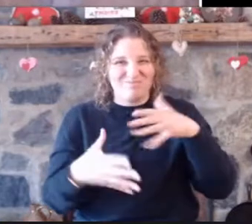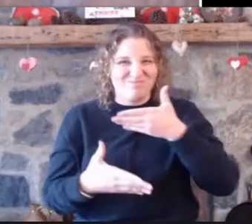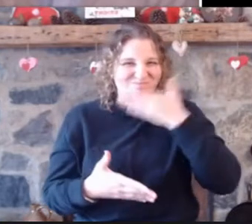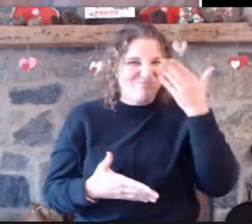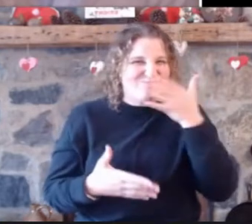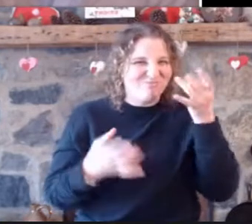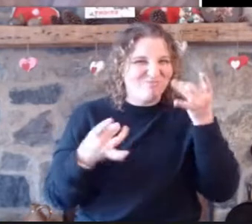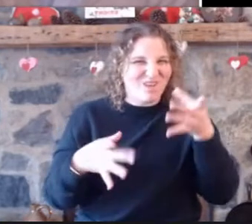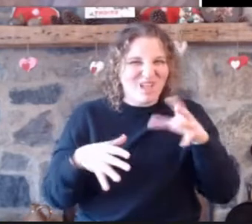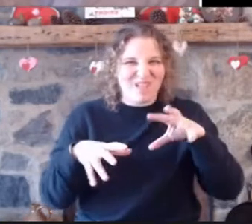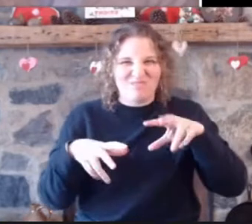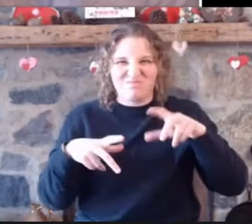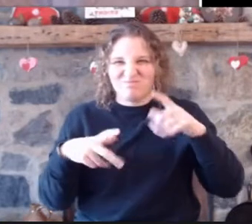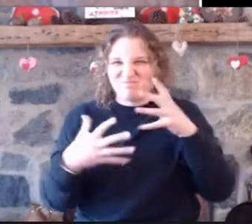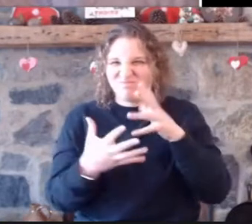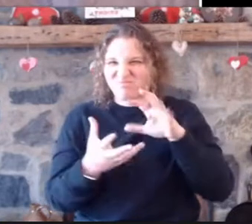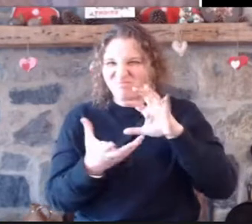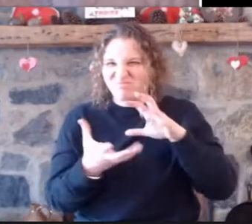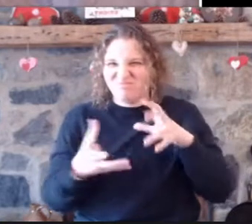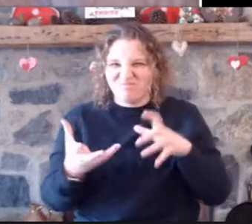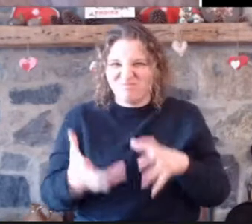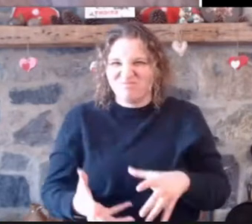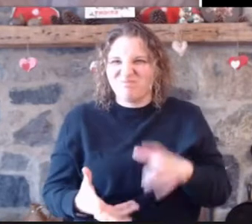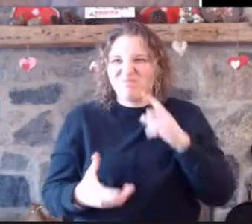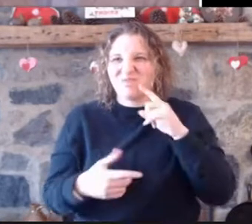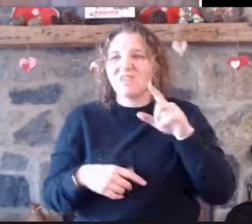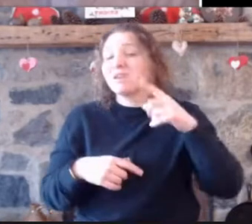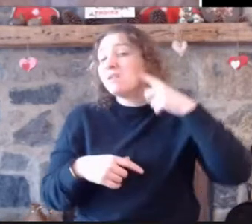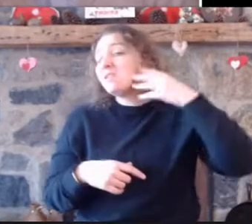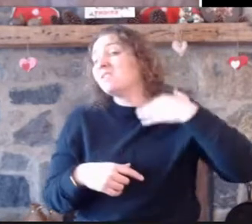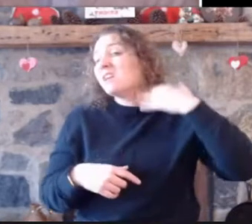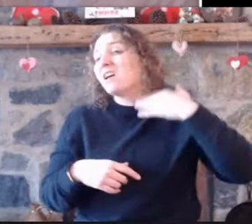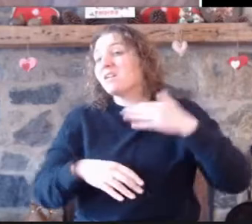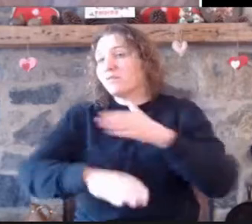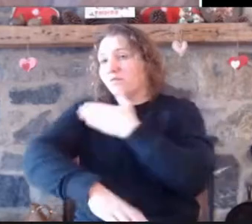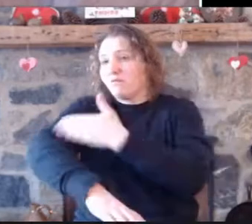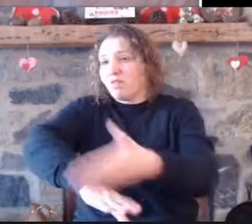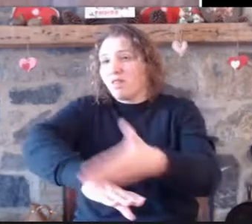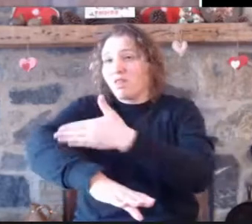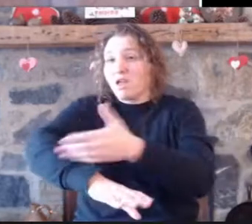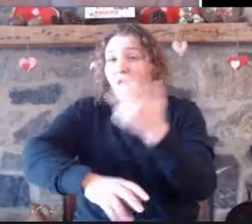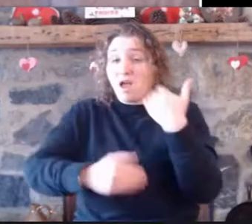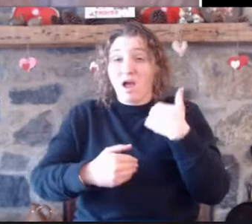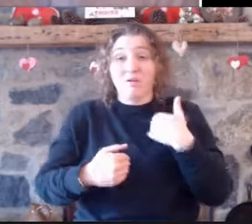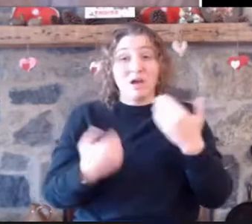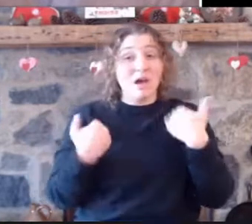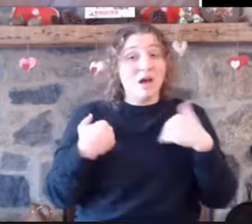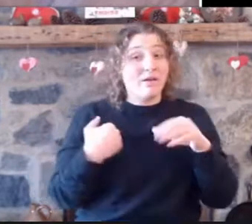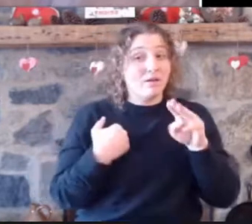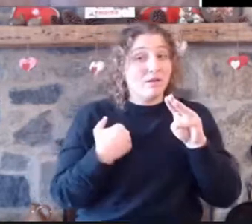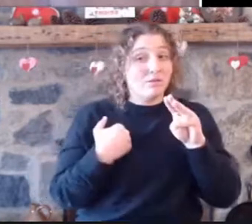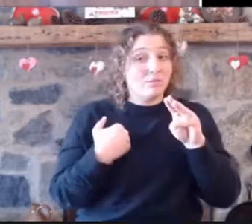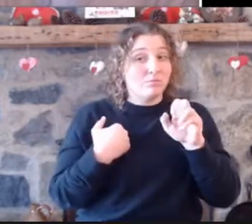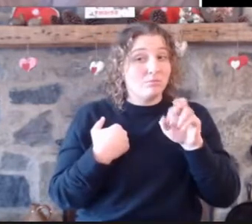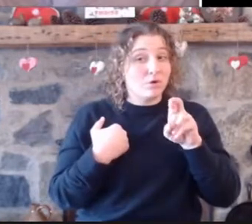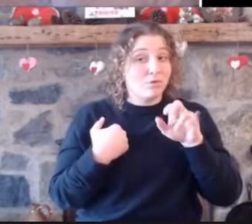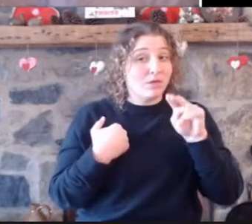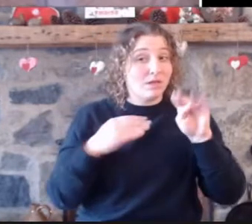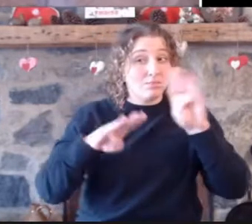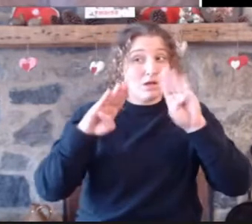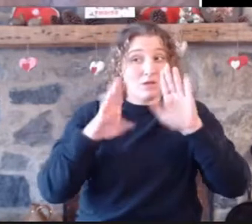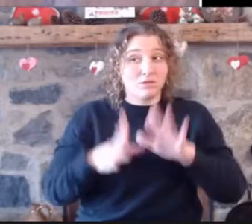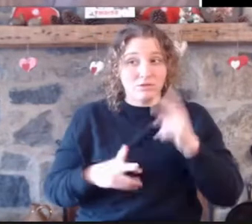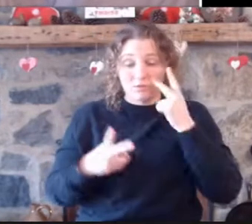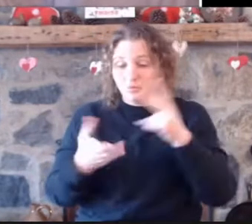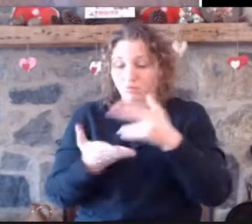stank. It had a neck. It had long fins. It was very odd. They happened to have a marine biologist on that ship. He laid it out, they put it